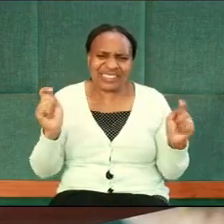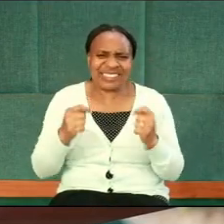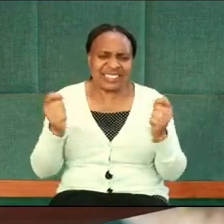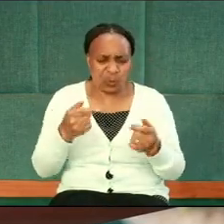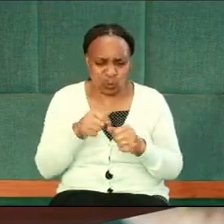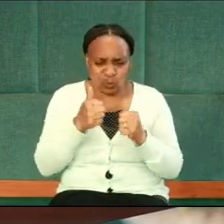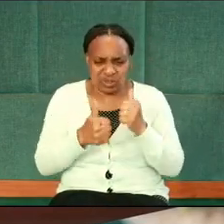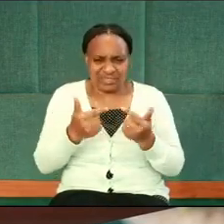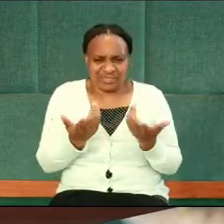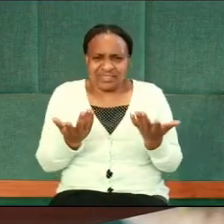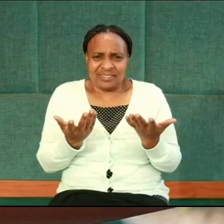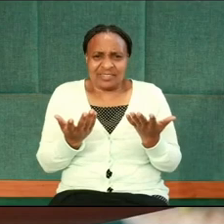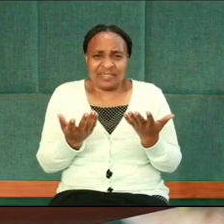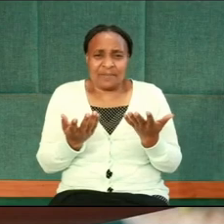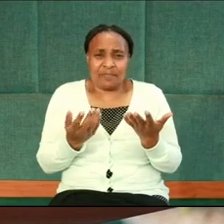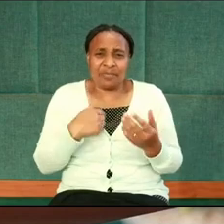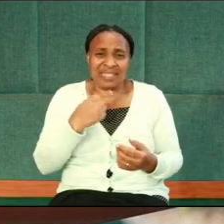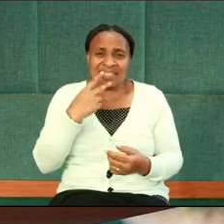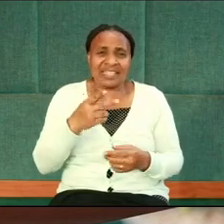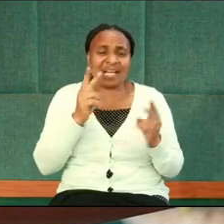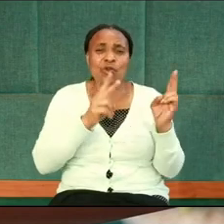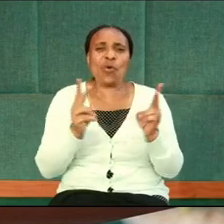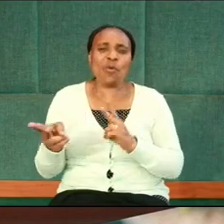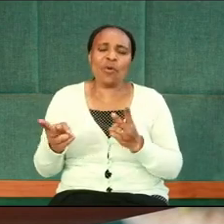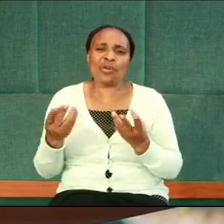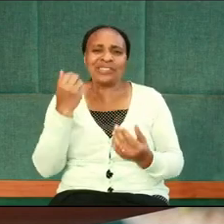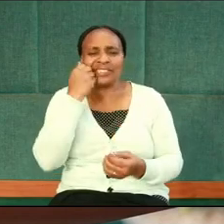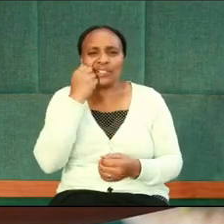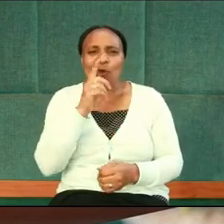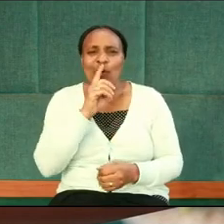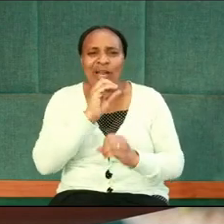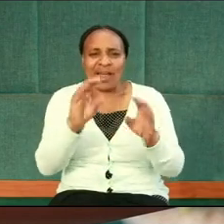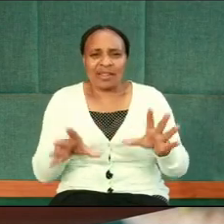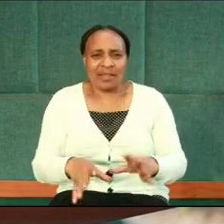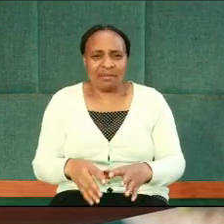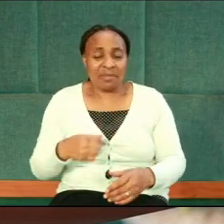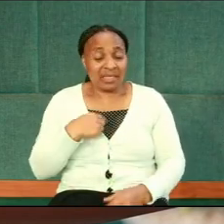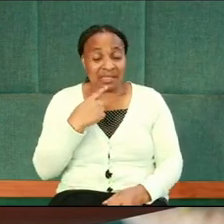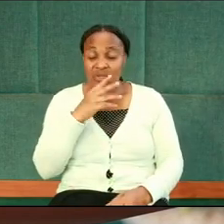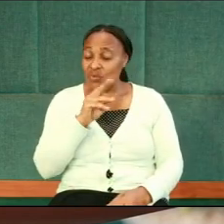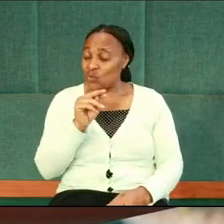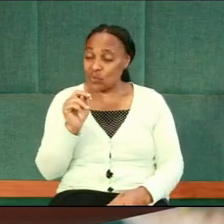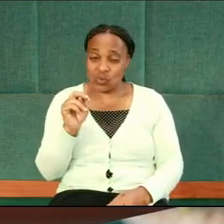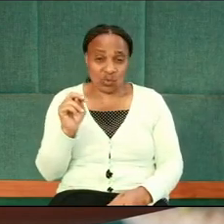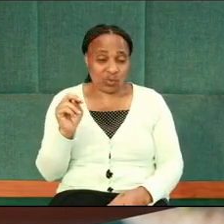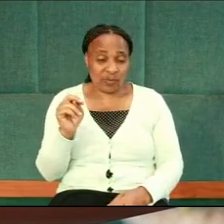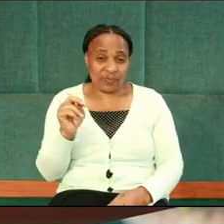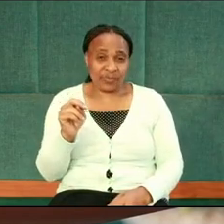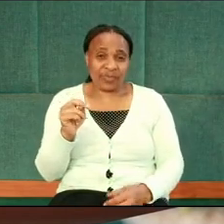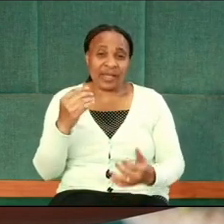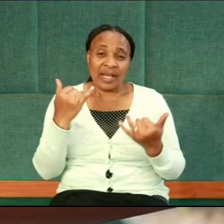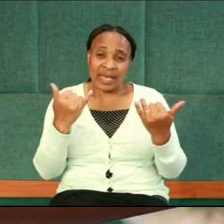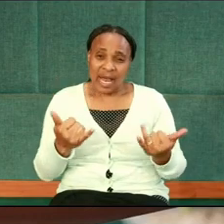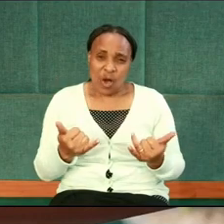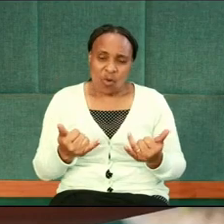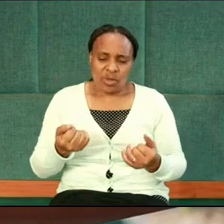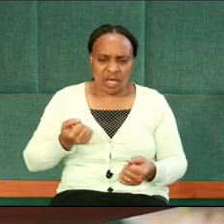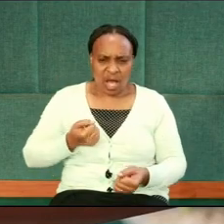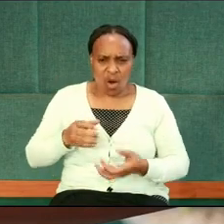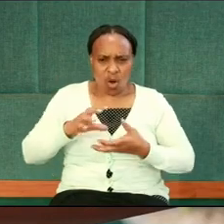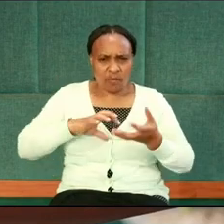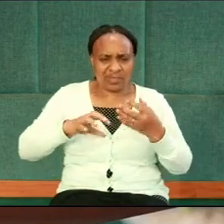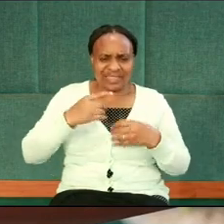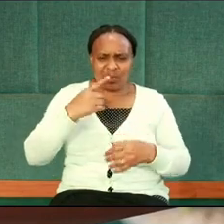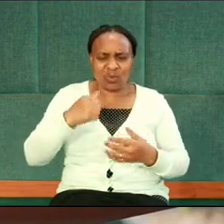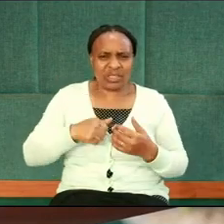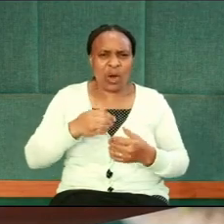this? And I said, this is a mental disorder. They said, no. And the girl was convinced. And he